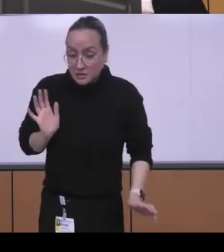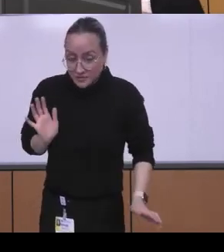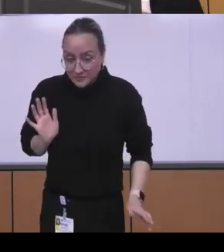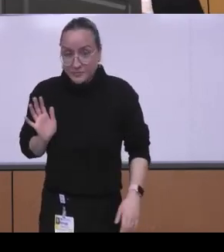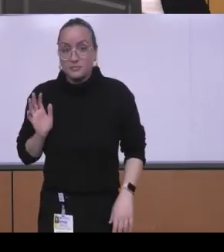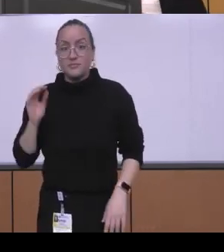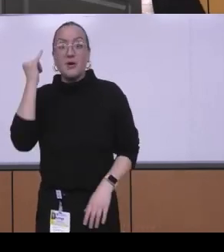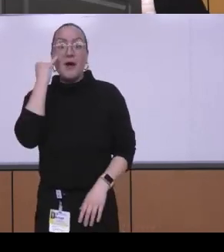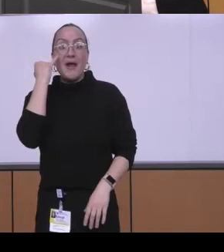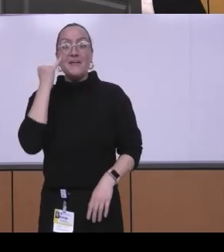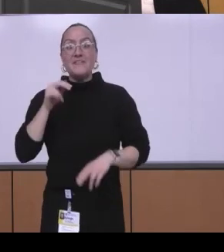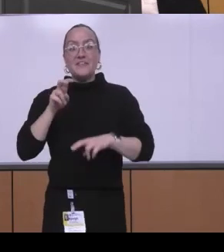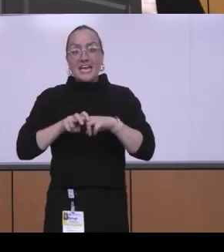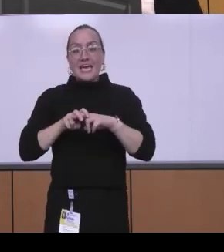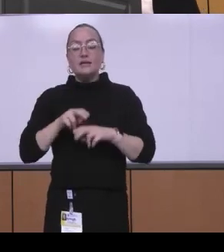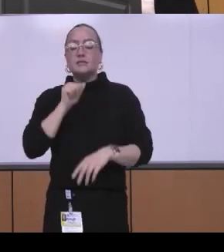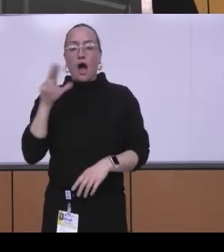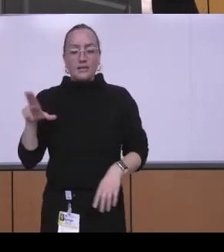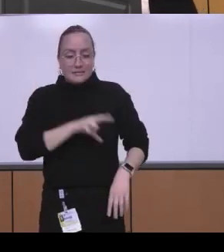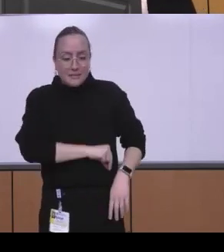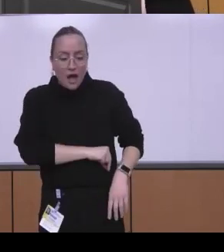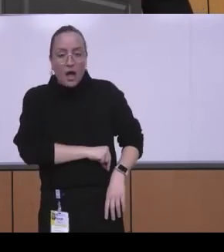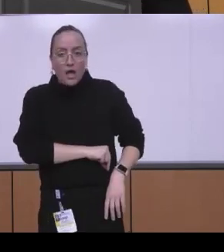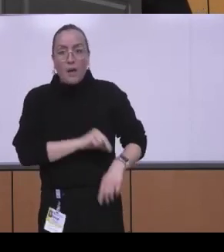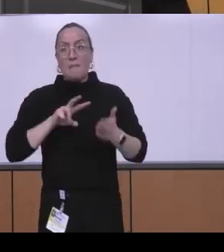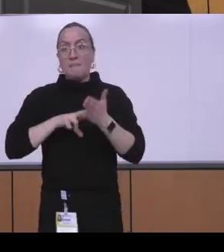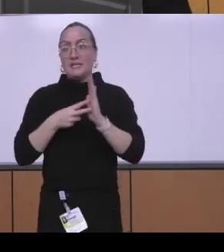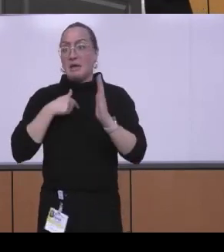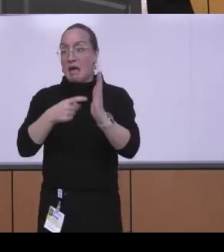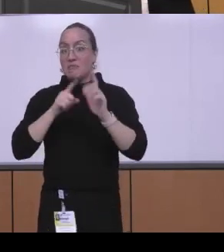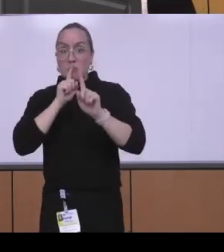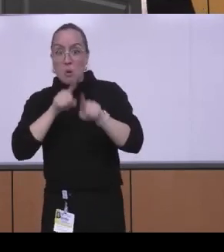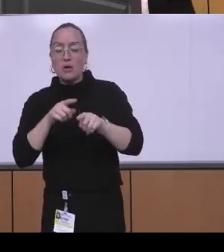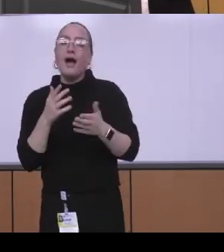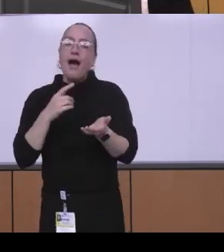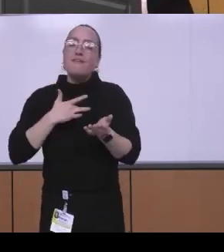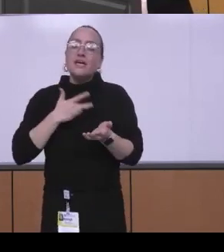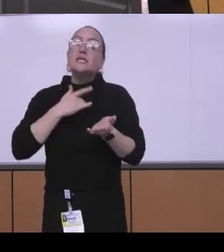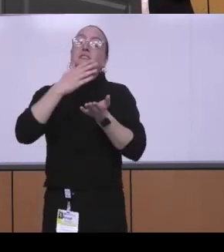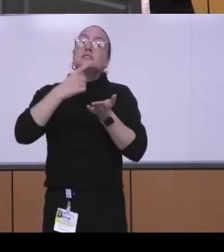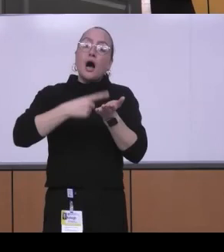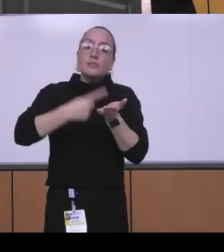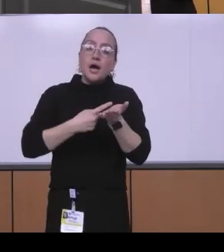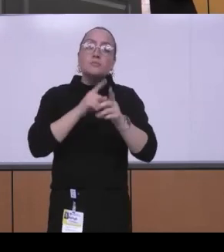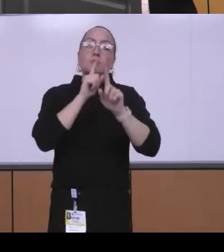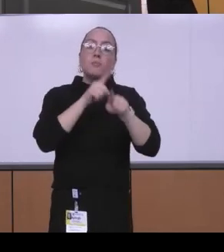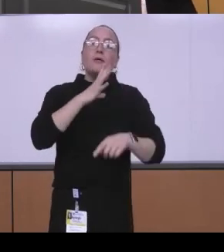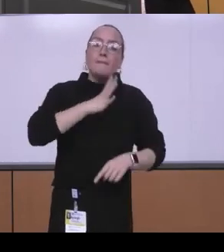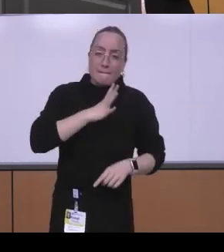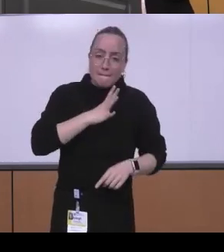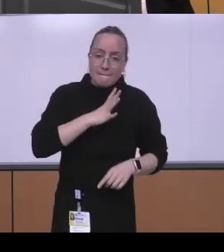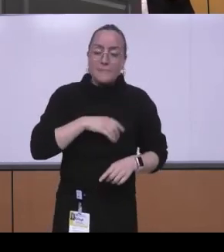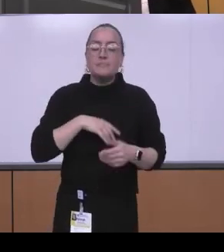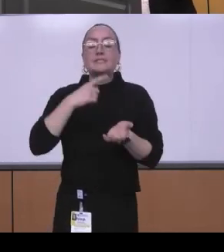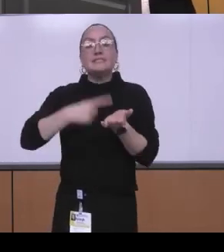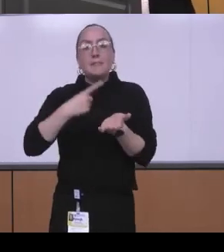riding unbuckled, you have to report that family. It's like, no. There are clear situations in which you have to report, but there's others in which you have a lot of room for